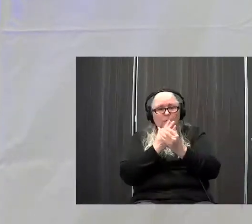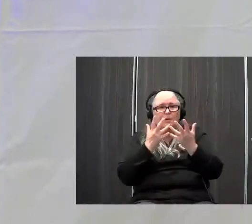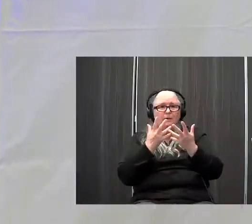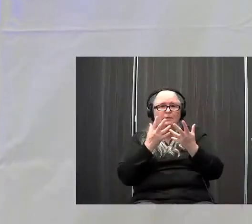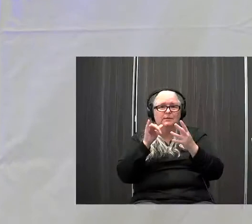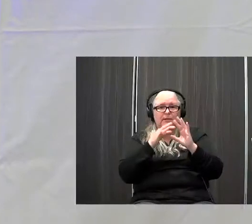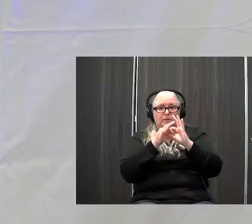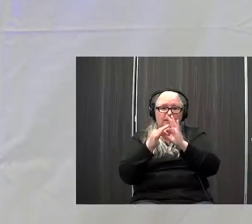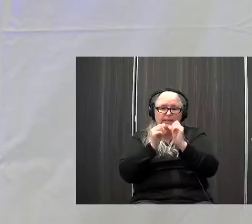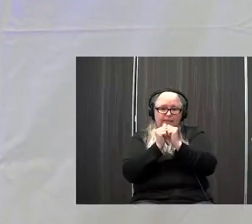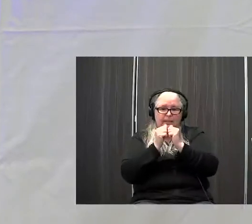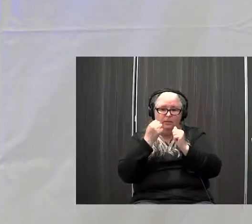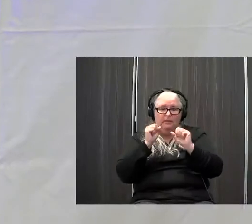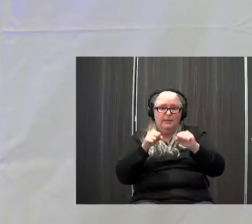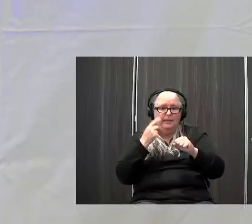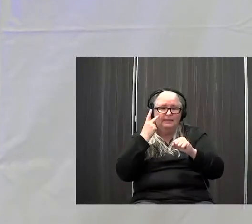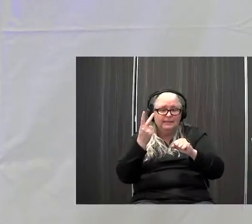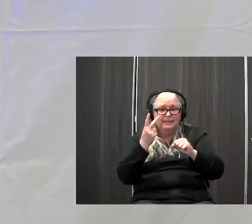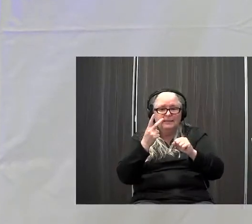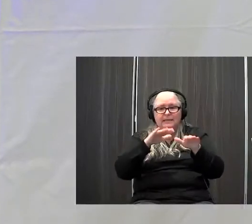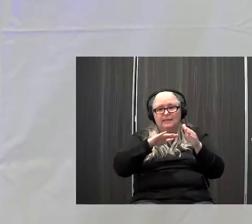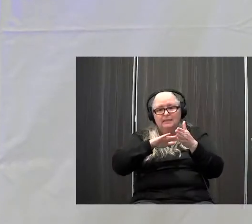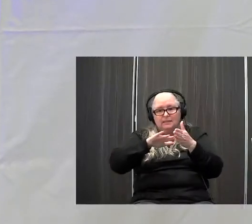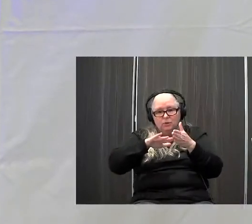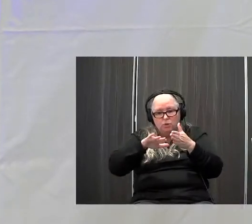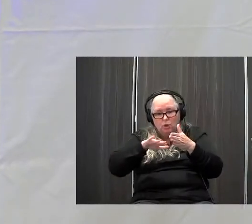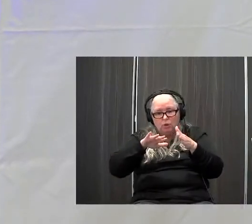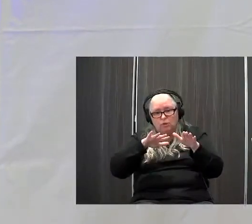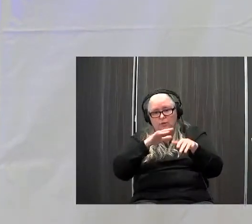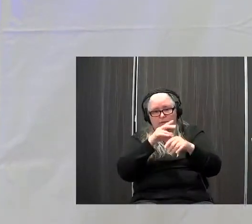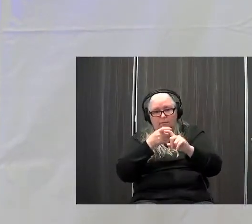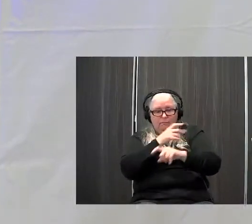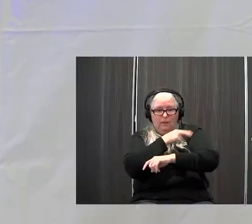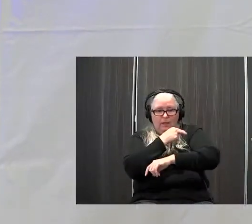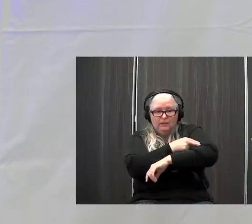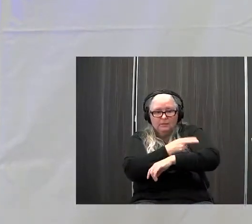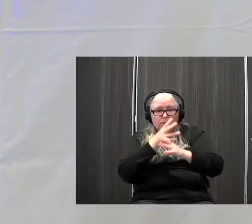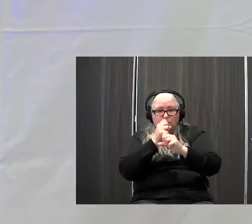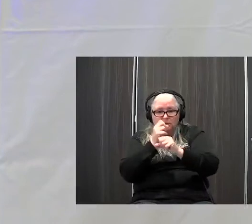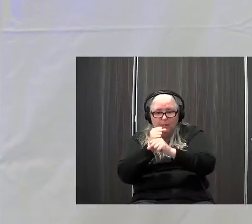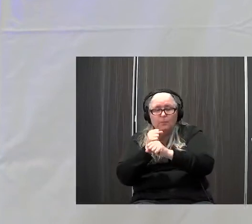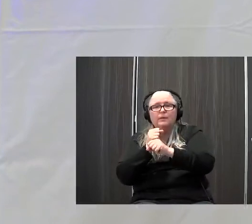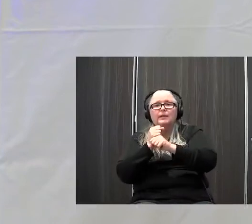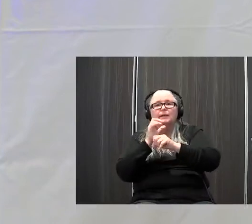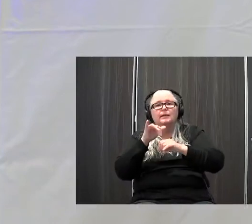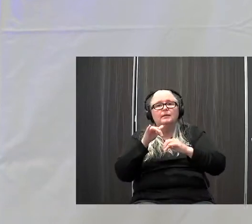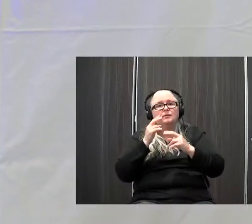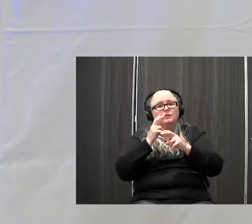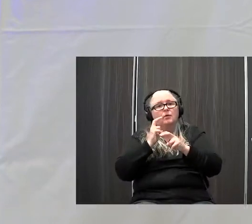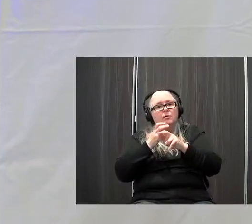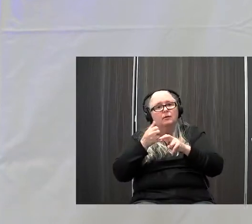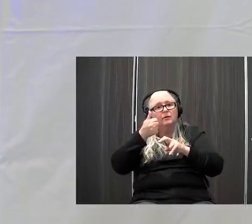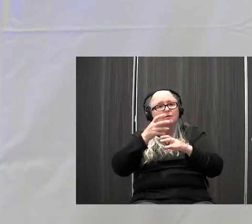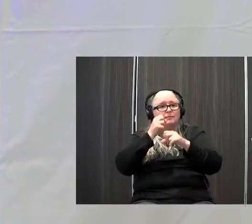quickly review discharge summaries and things along those lines. It's a lot harder to get